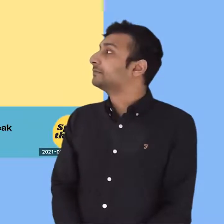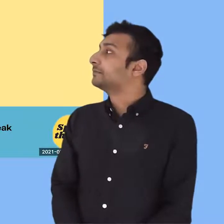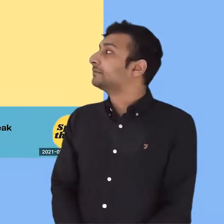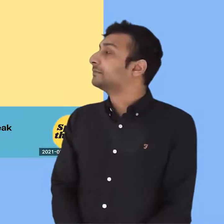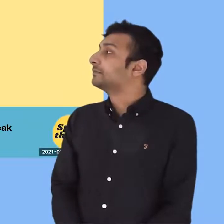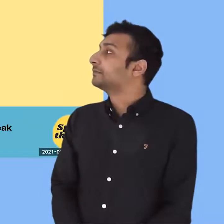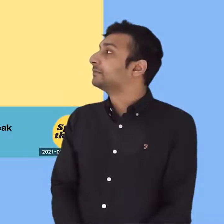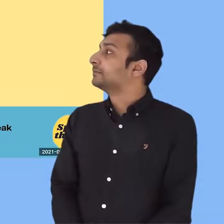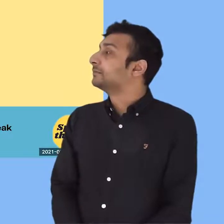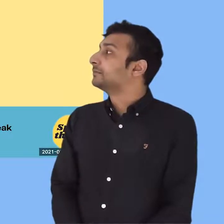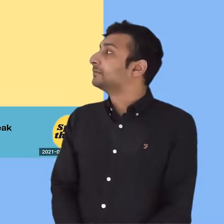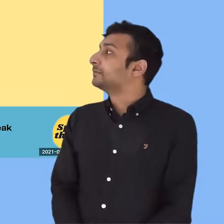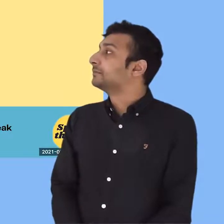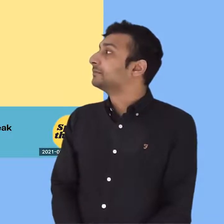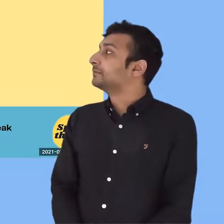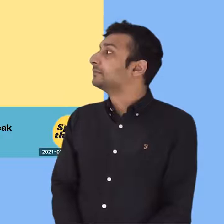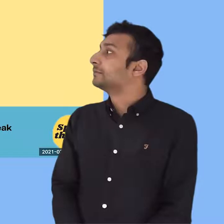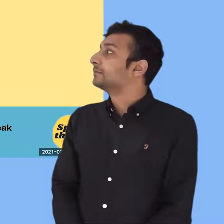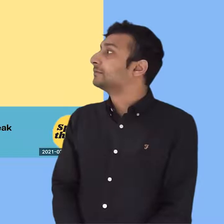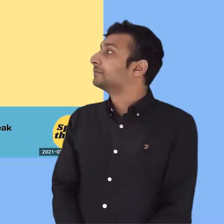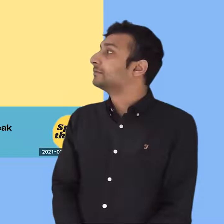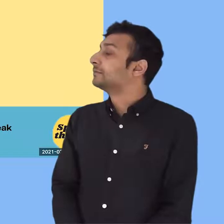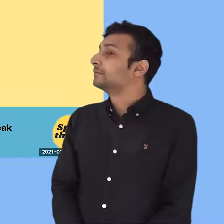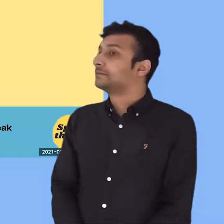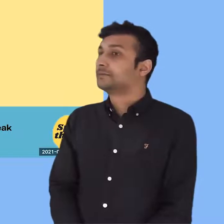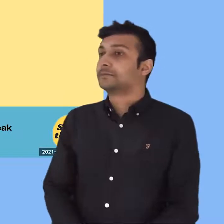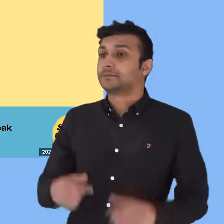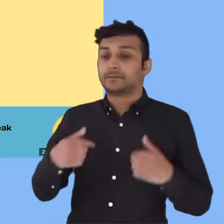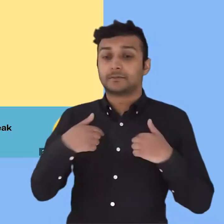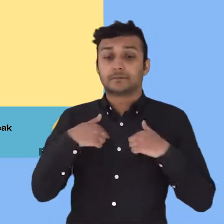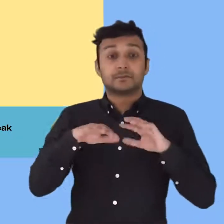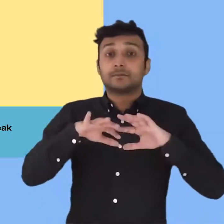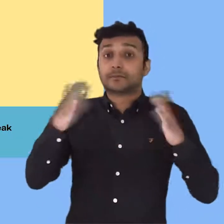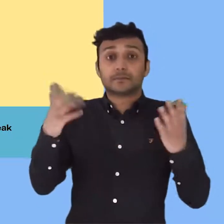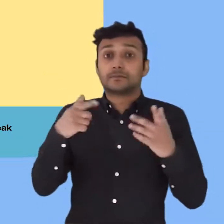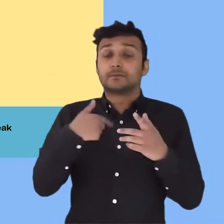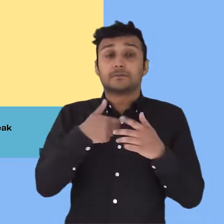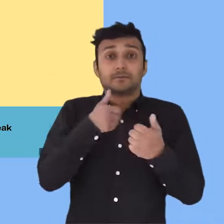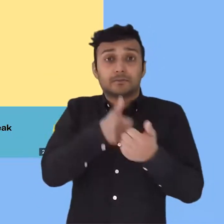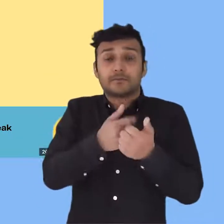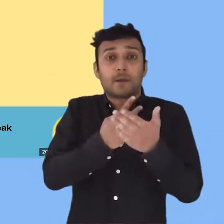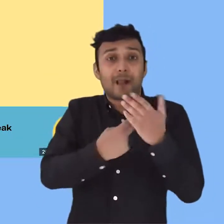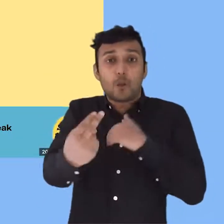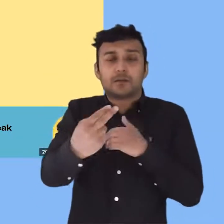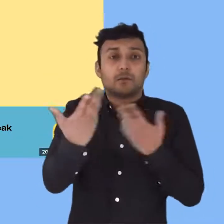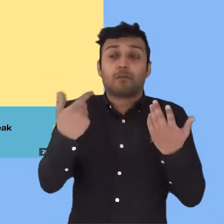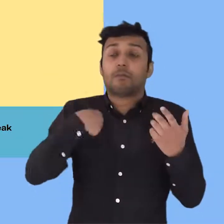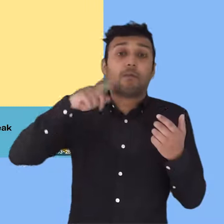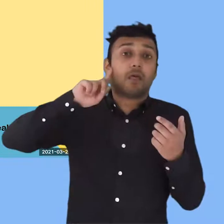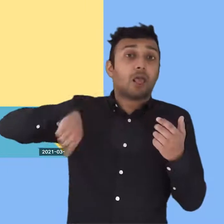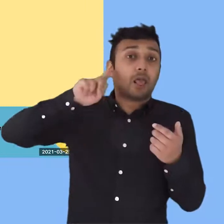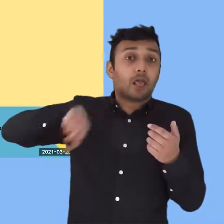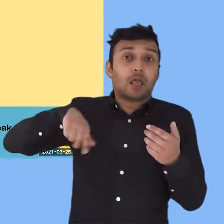bilingualism, if we either don't address it and parents continue,